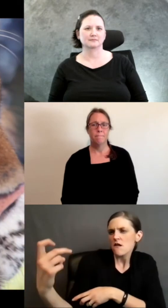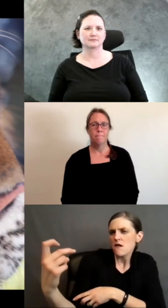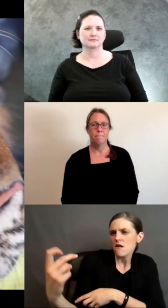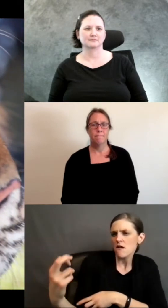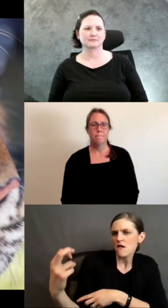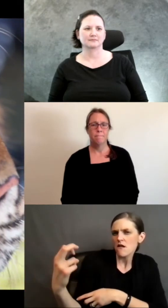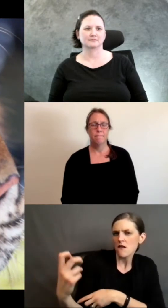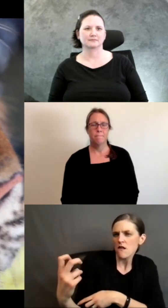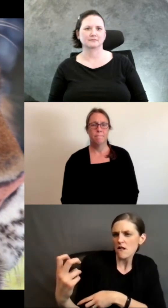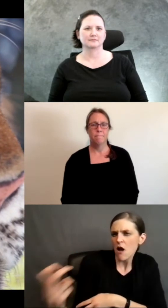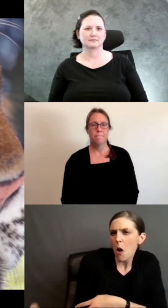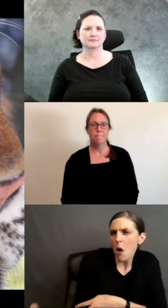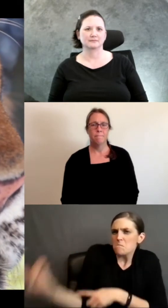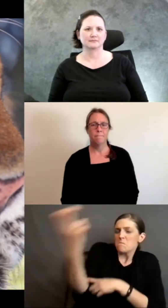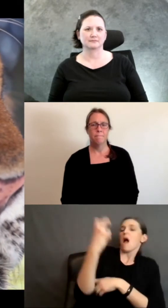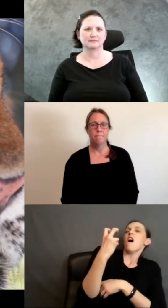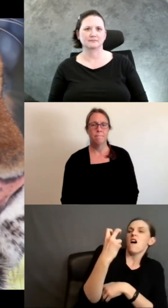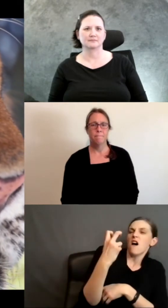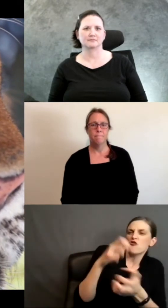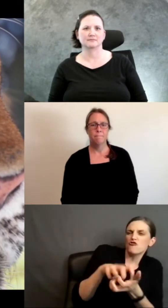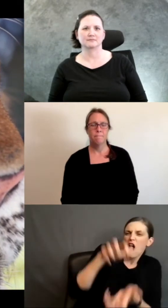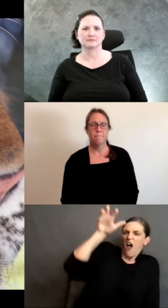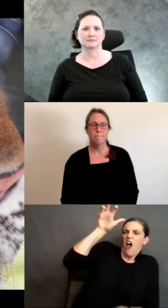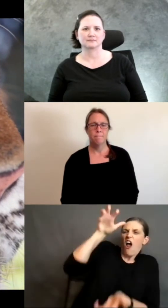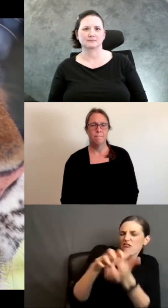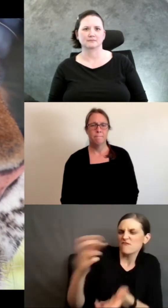Suddenly it lunges.